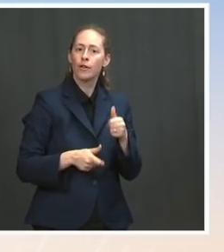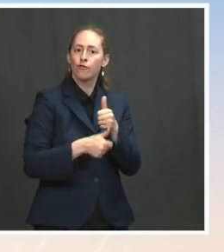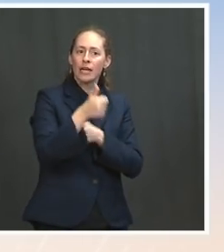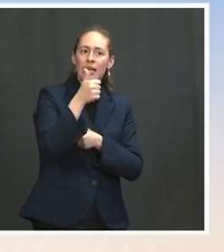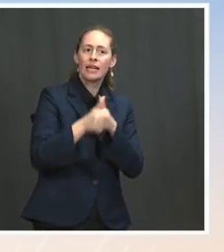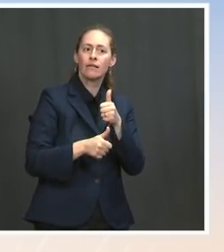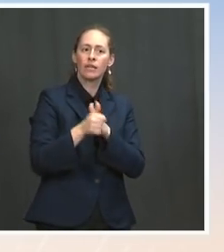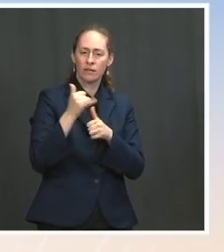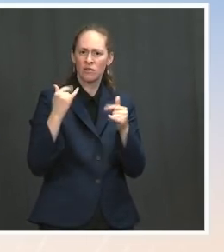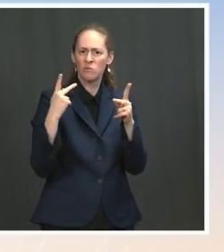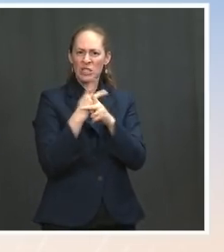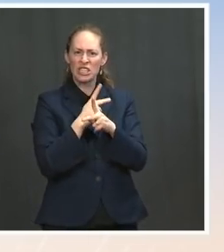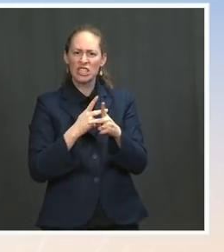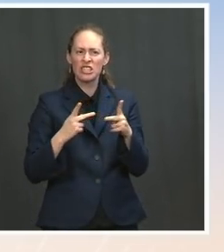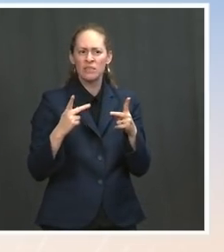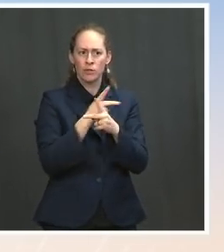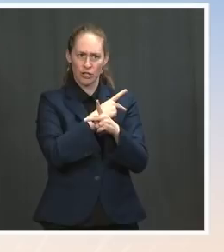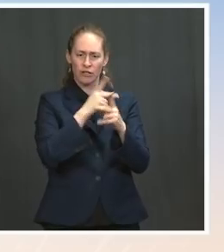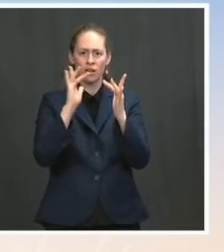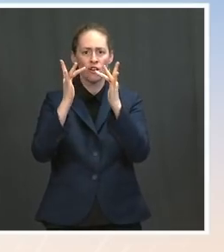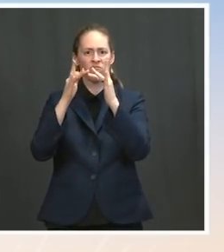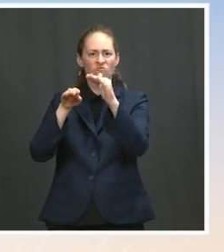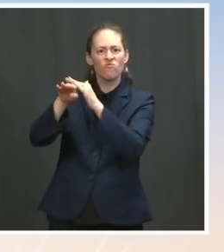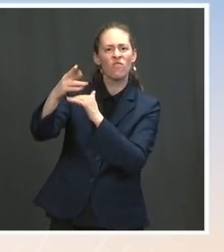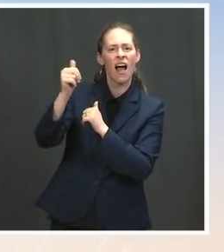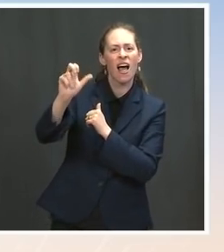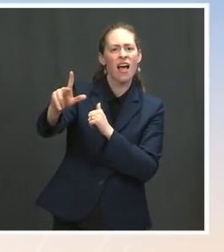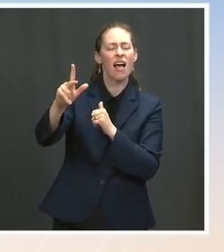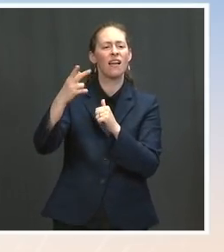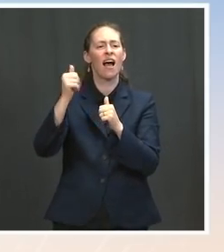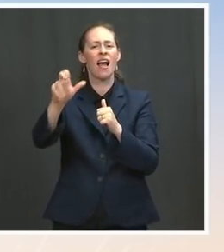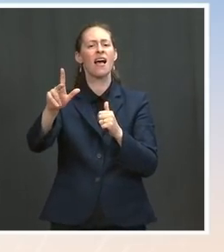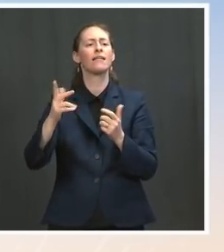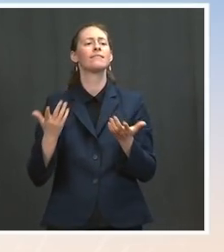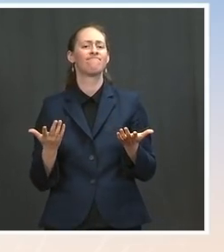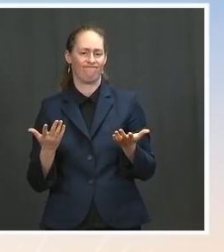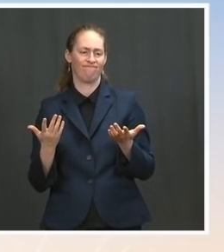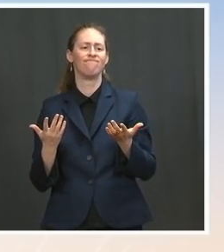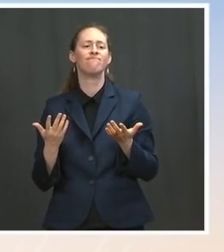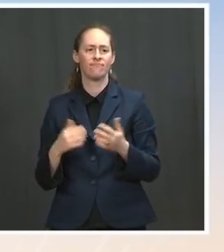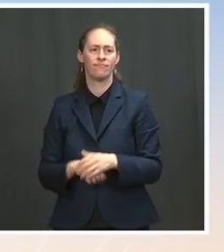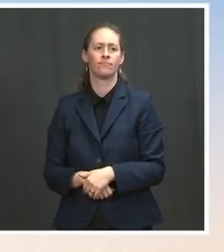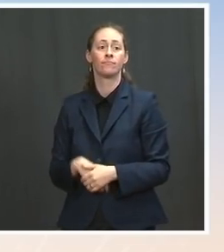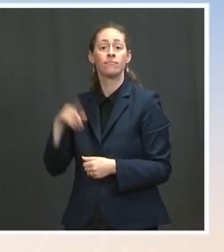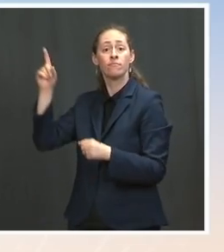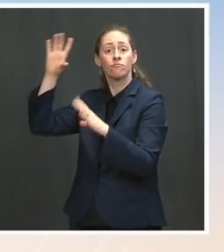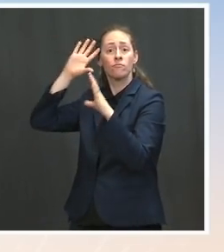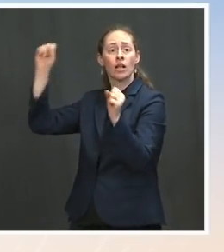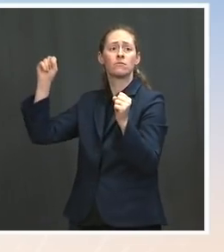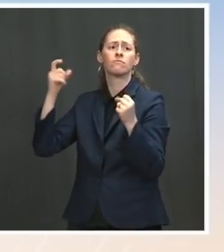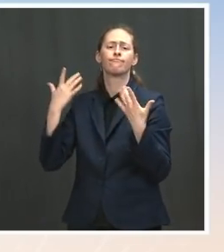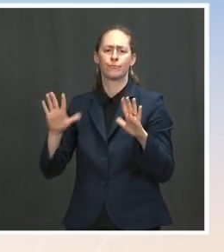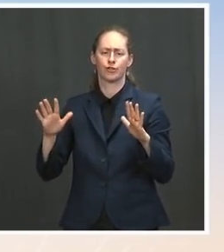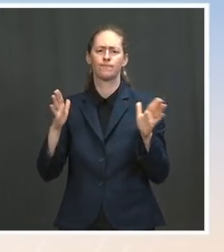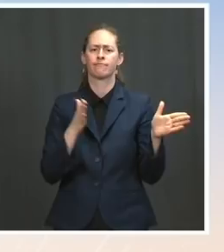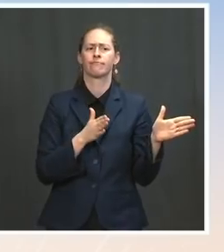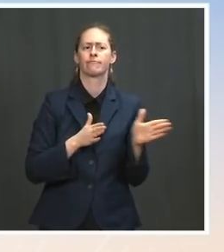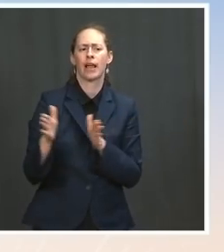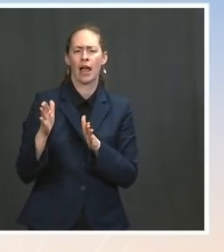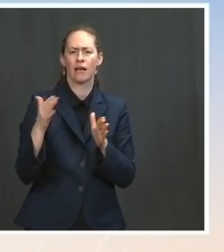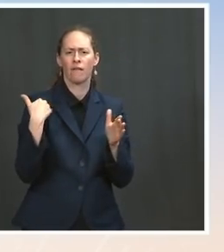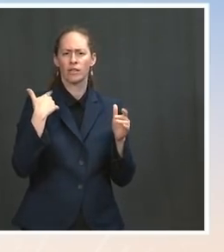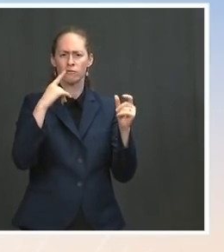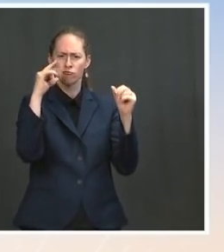relates to actions we're taking in the federal government, the president has launched a rapid strategic review to address the increased